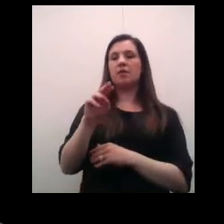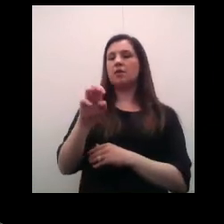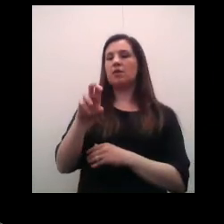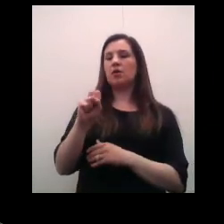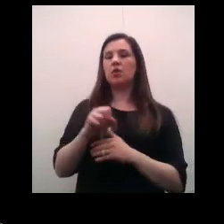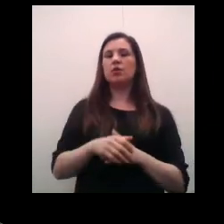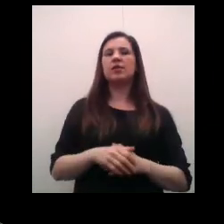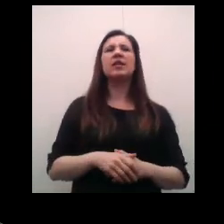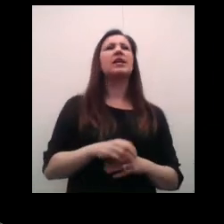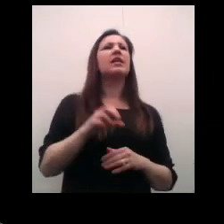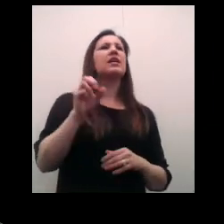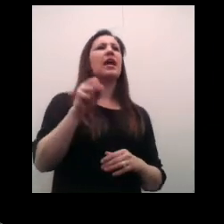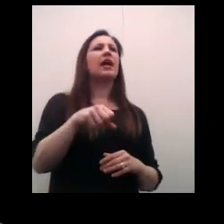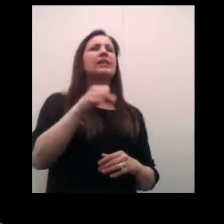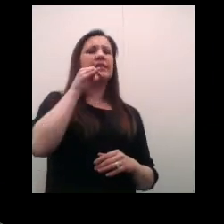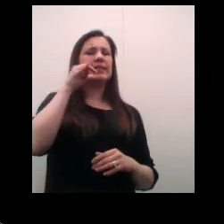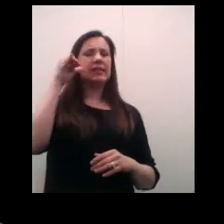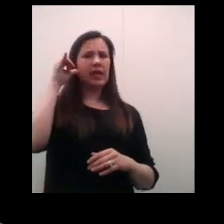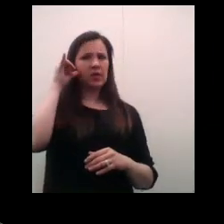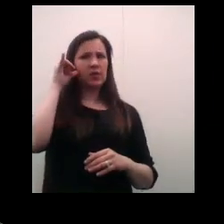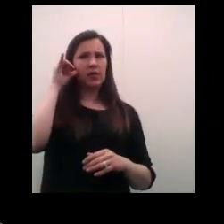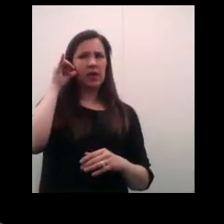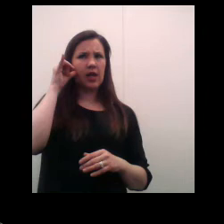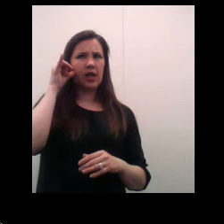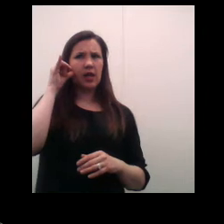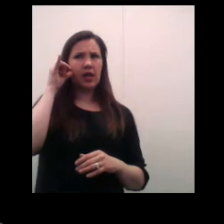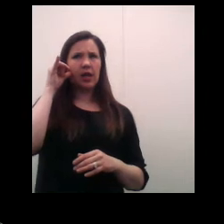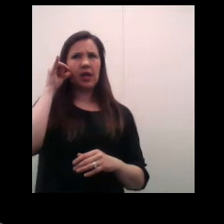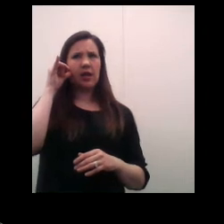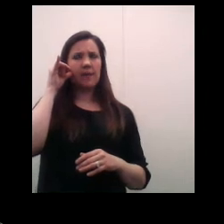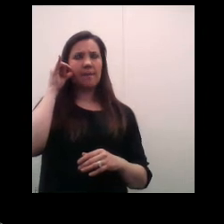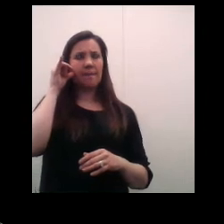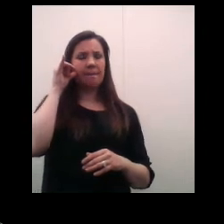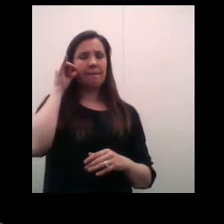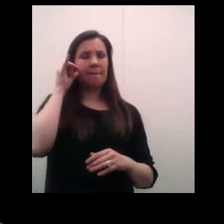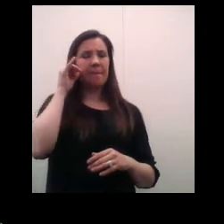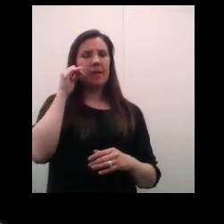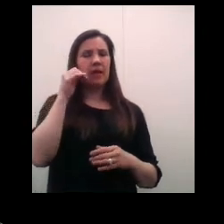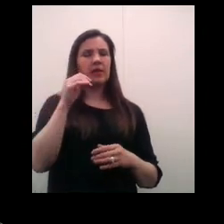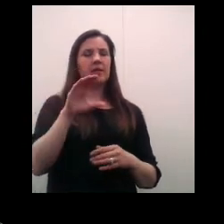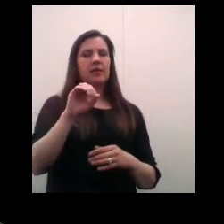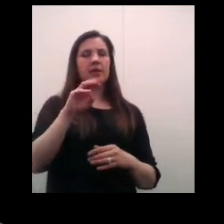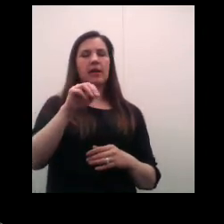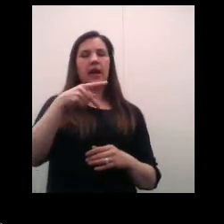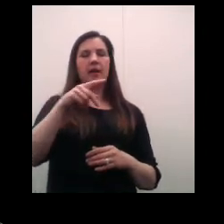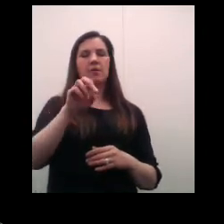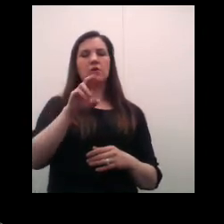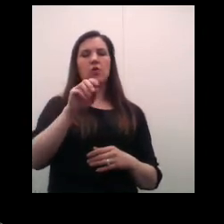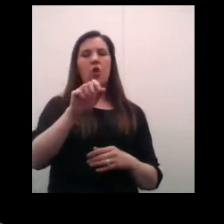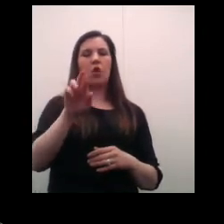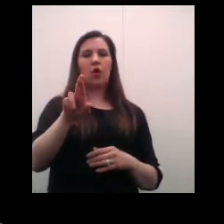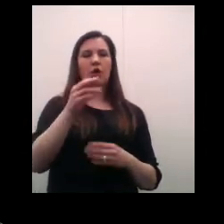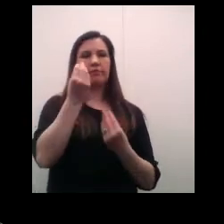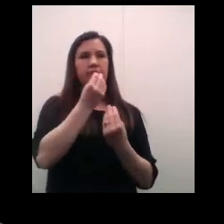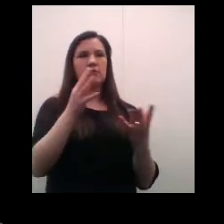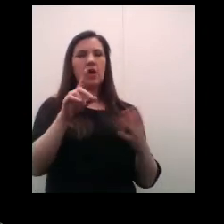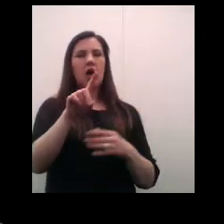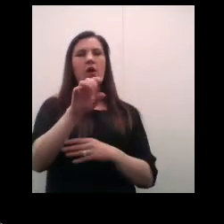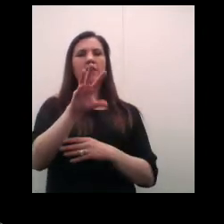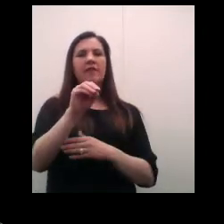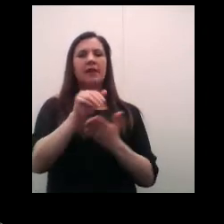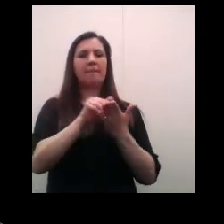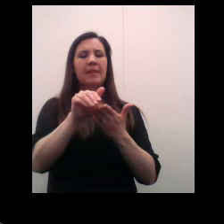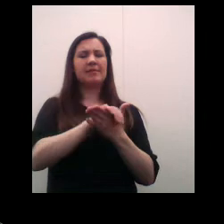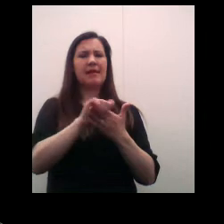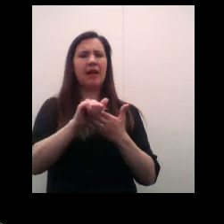Yes, yesterday the Erie County Comptroller notified the public that the county received $160 million in